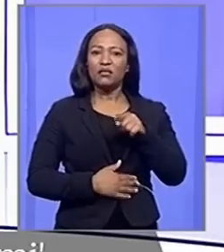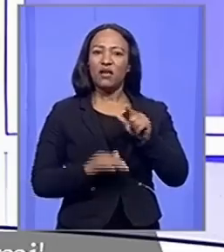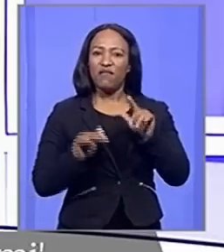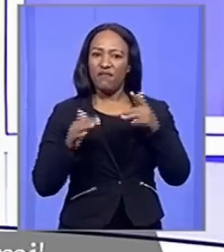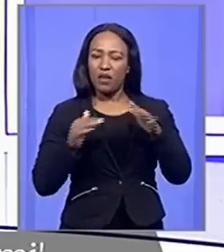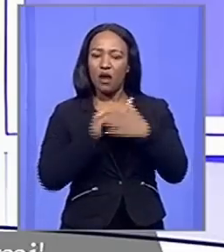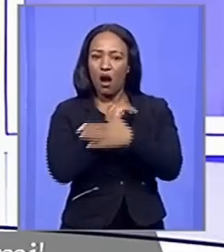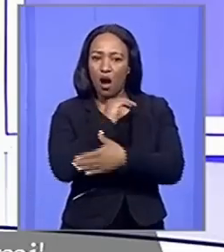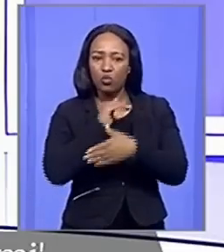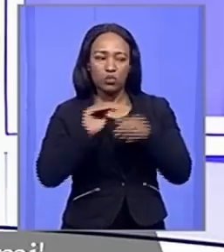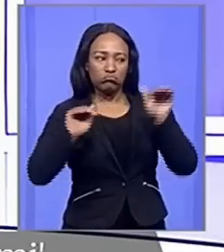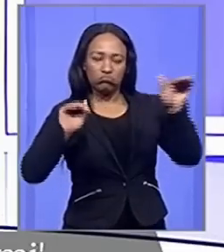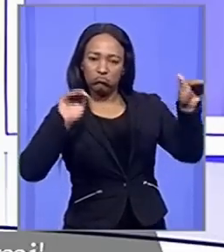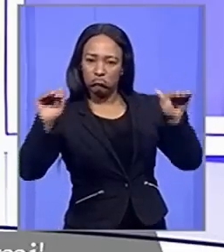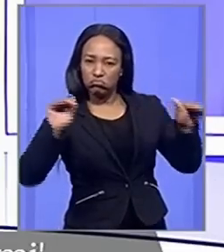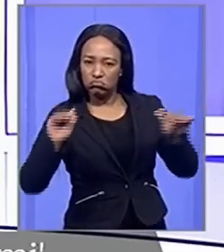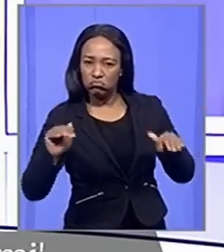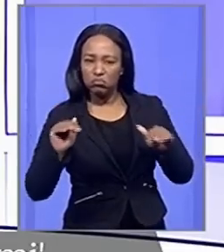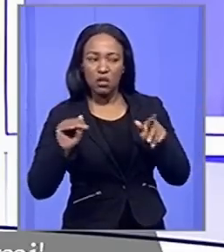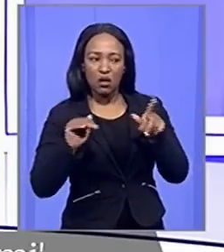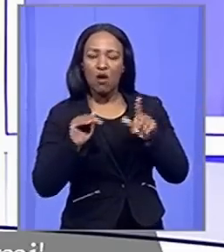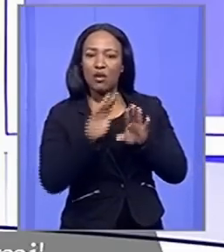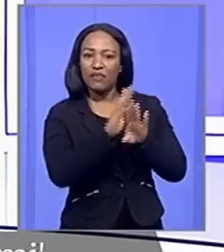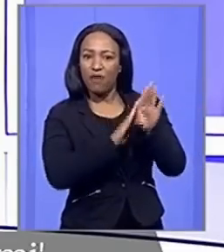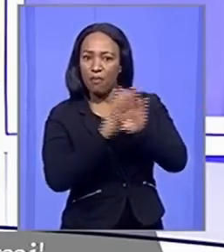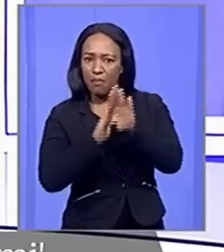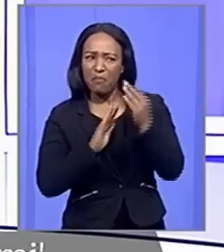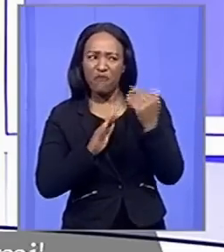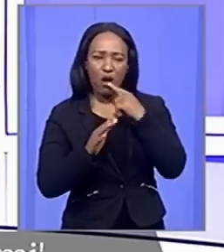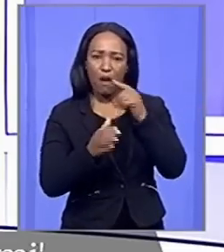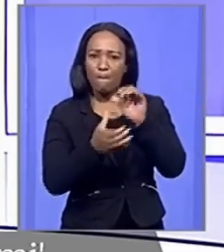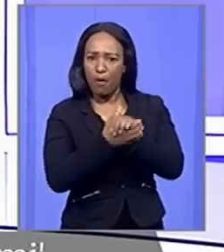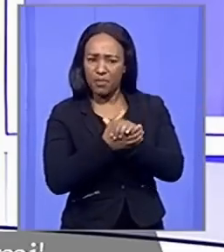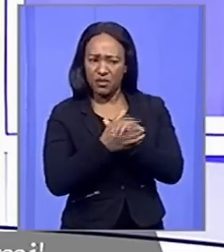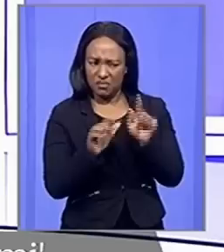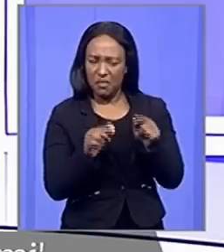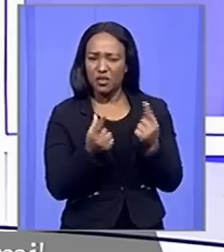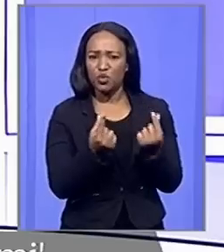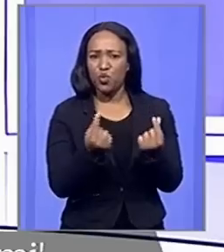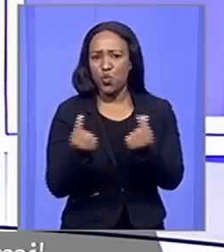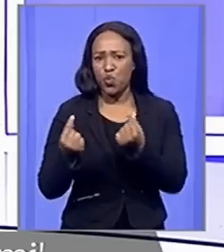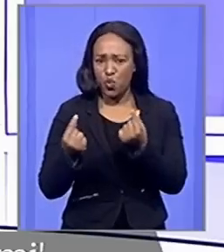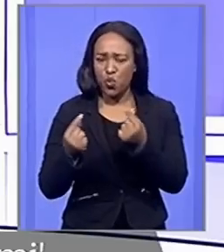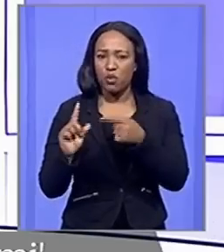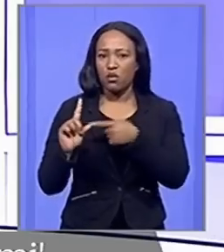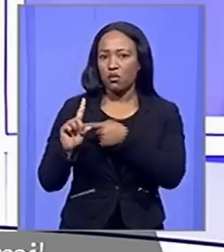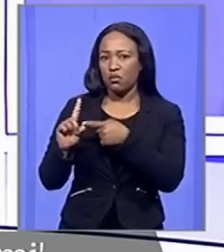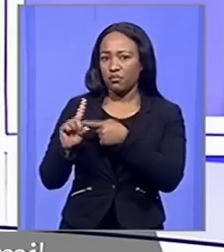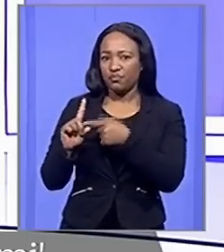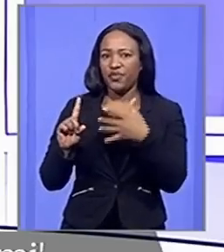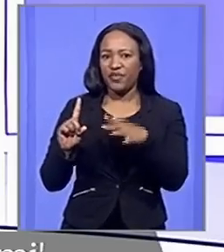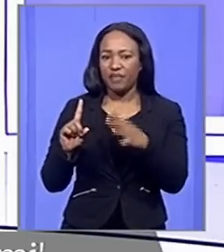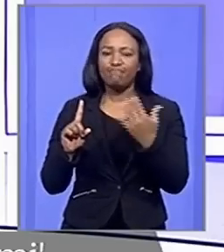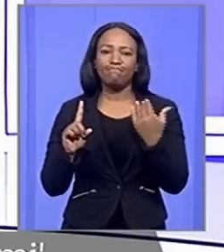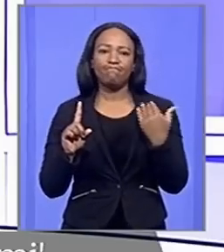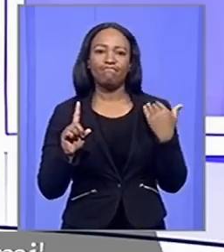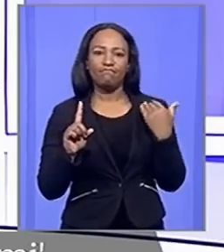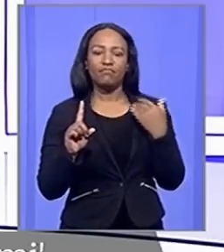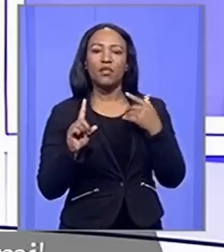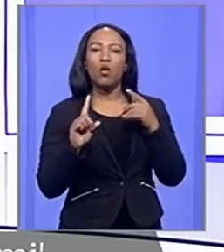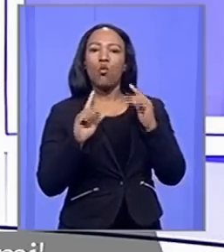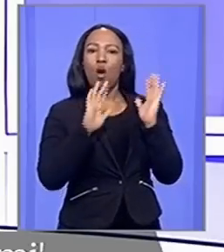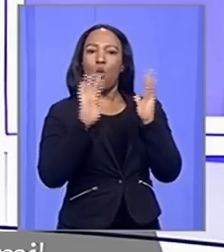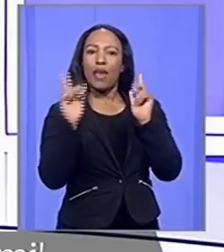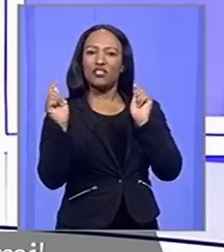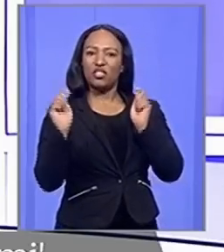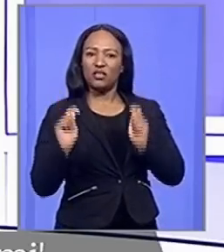dinaga tšeo di humilego go phethagatša ditshepišo tša tšona. Ramaphosa o butše semmušo kopano kgolo ya ka ga mabapi le phetogo ya leratadima